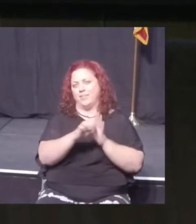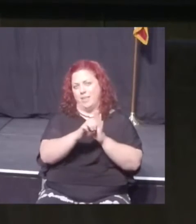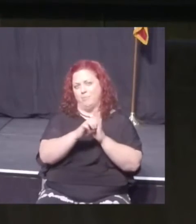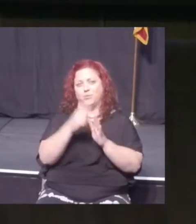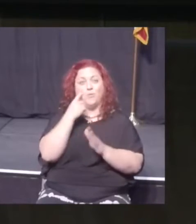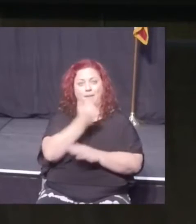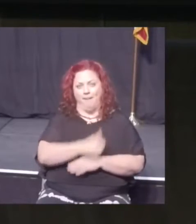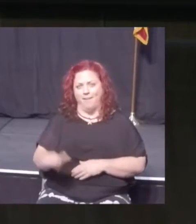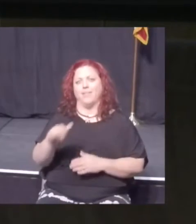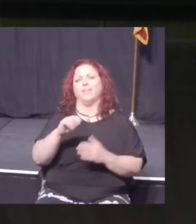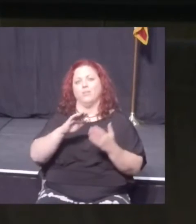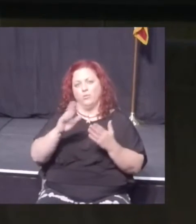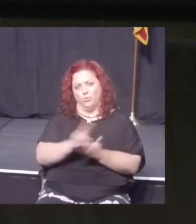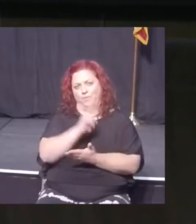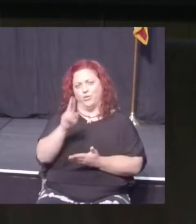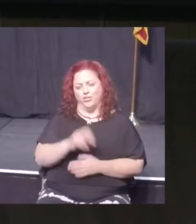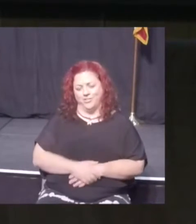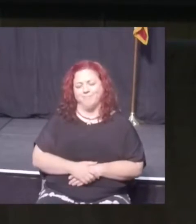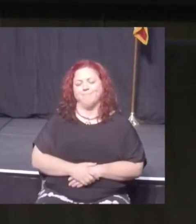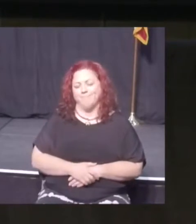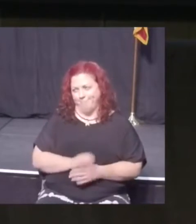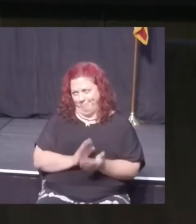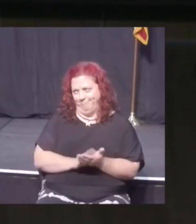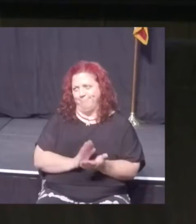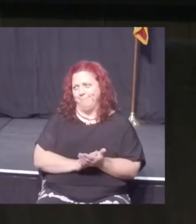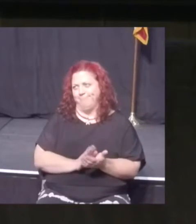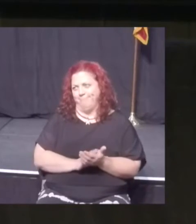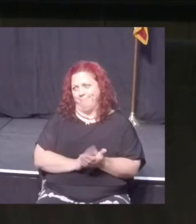city-university collaboration.